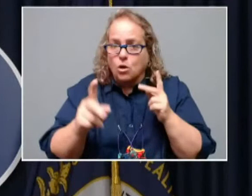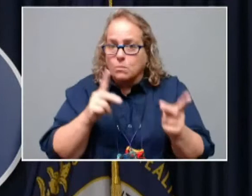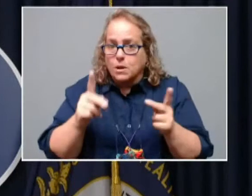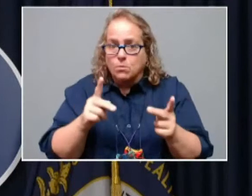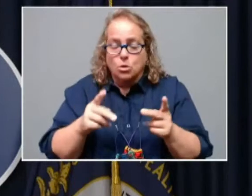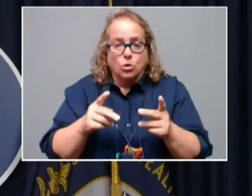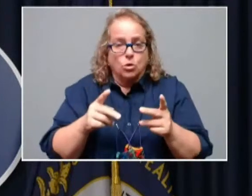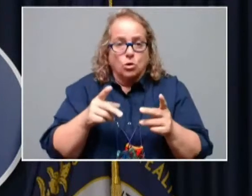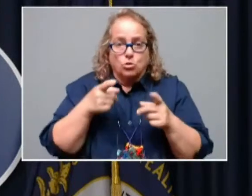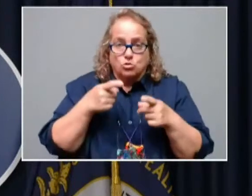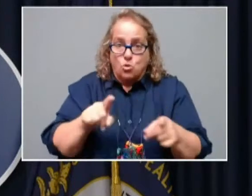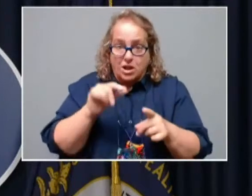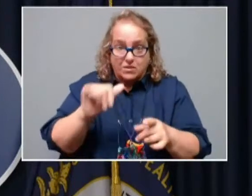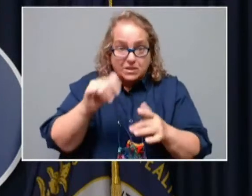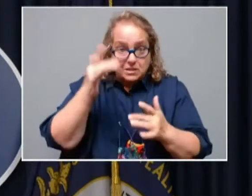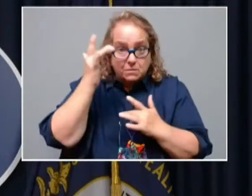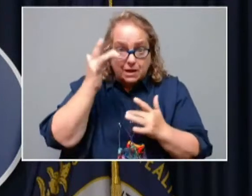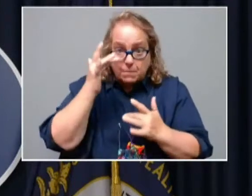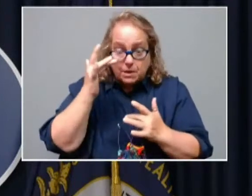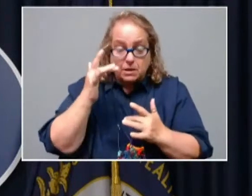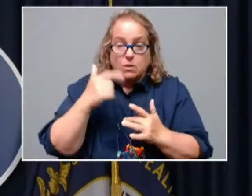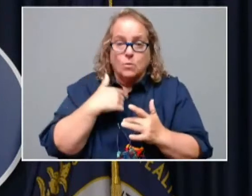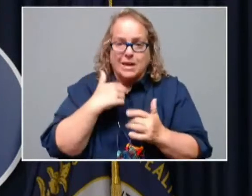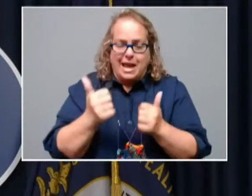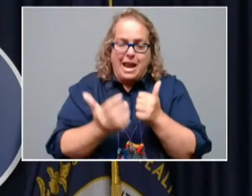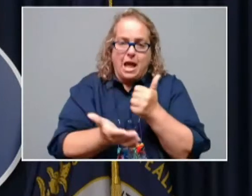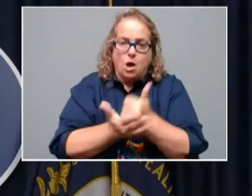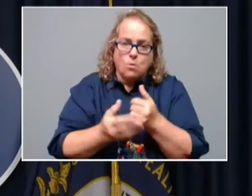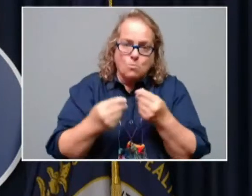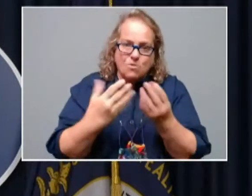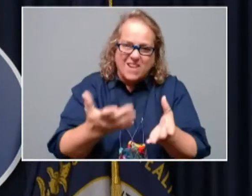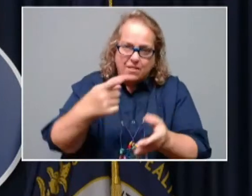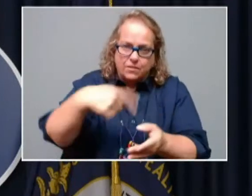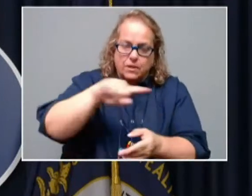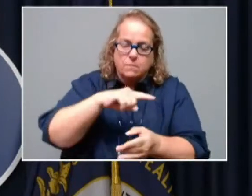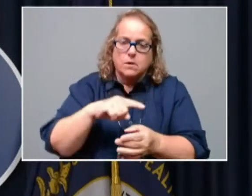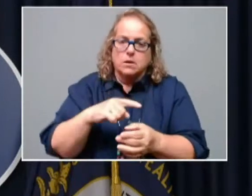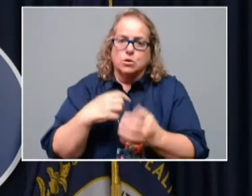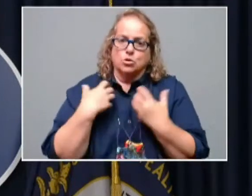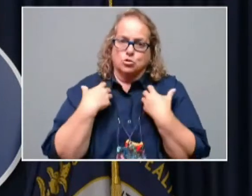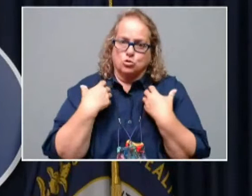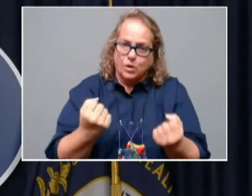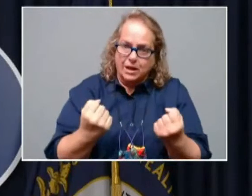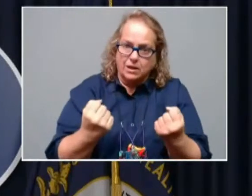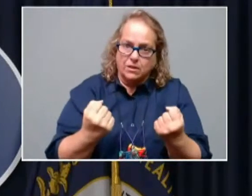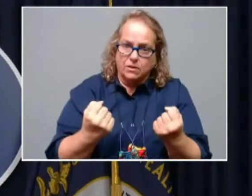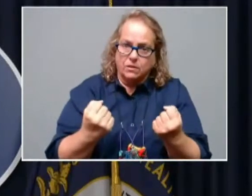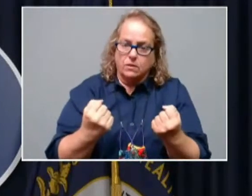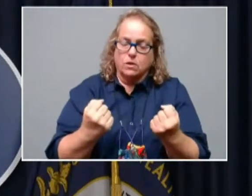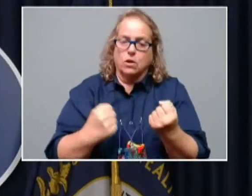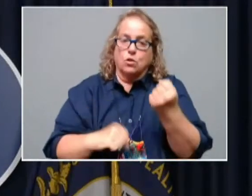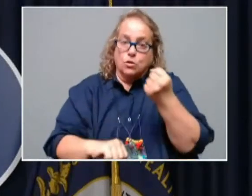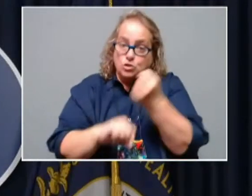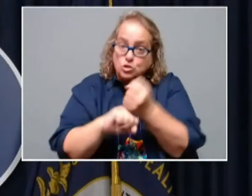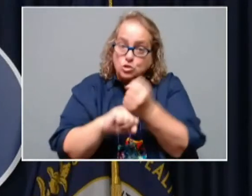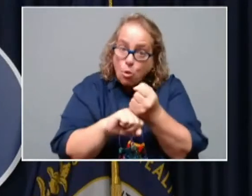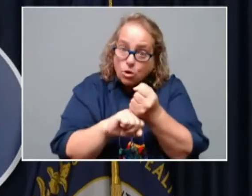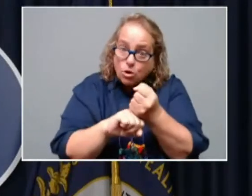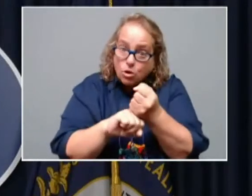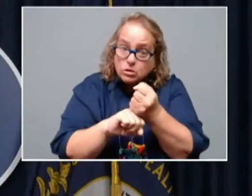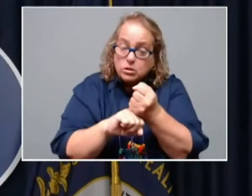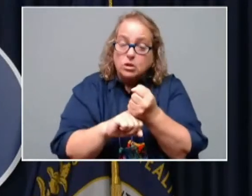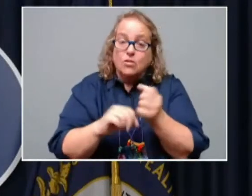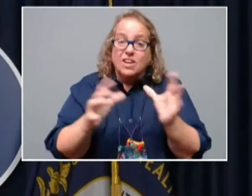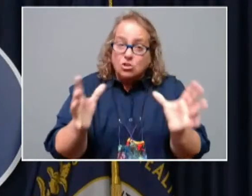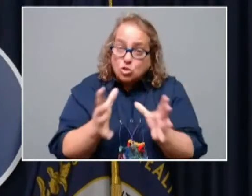pandemic, that we can help provide them the strength and the resiliency, the support, the encouragement that